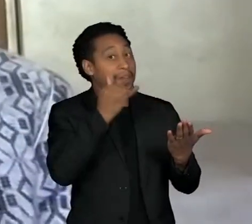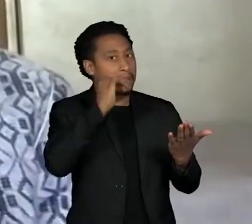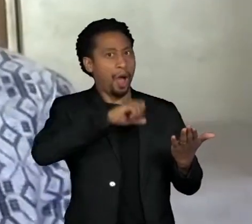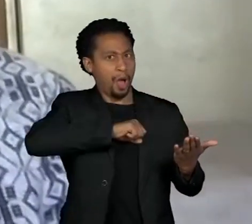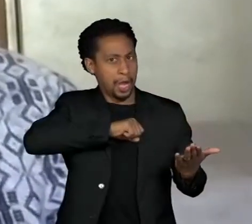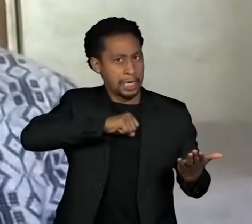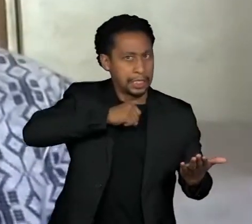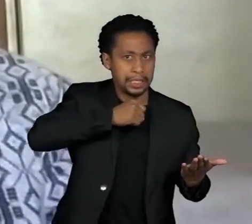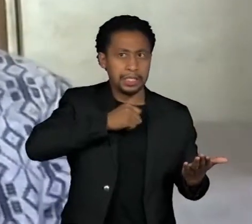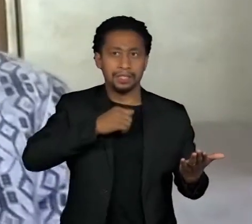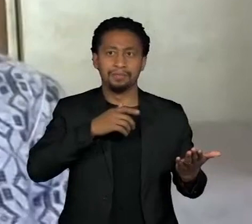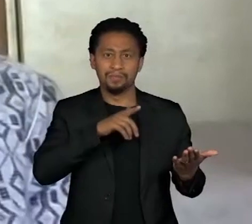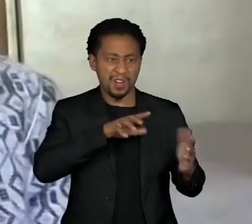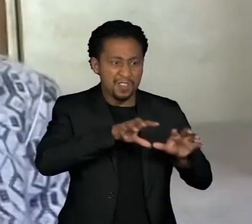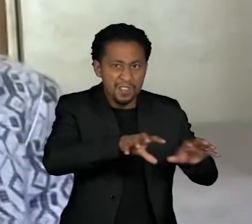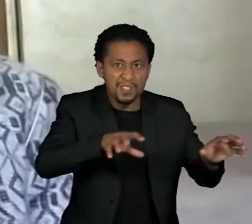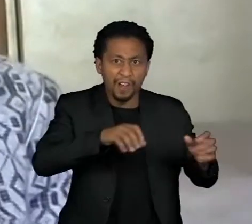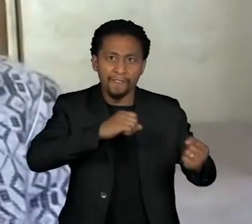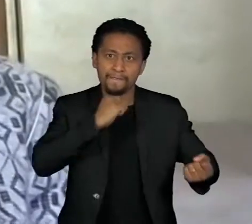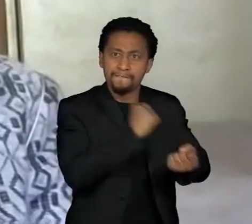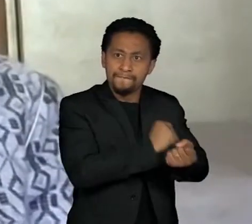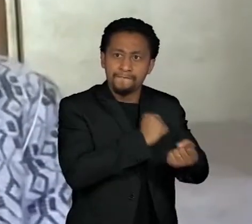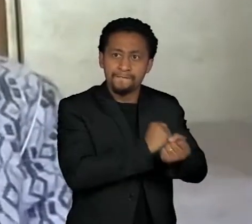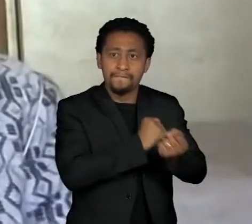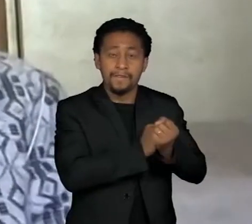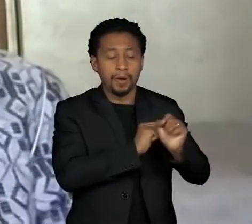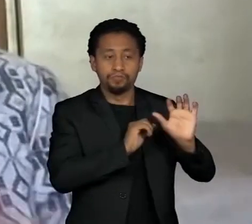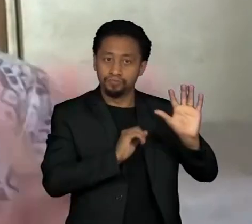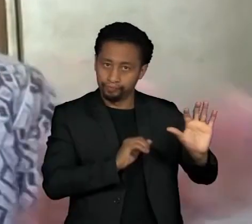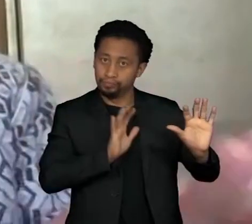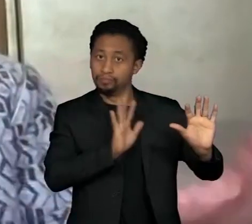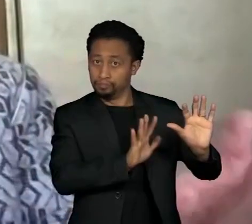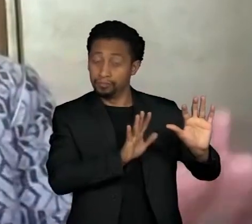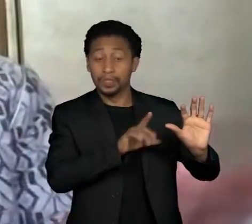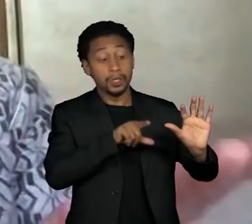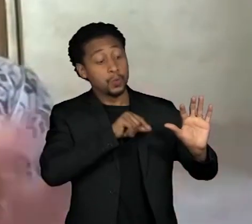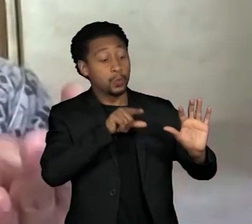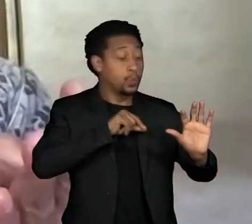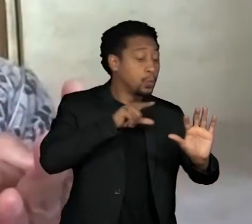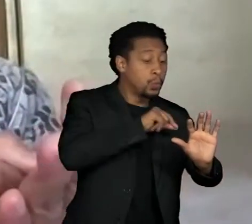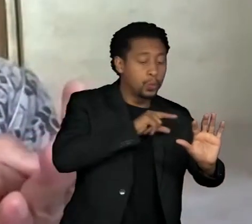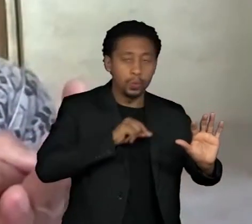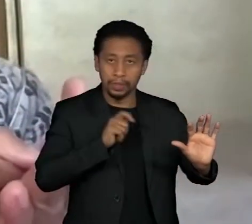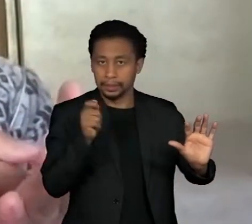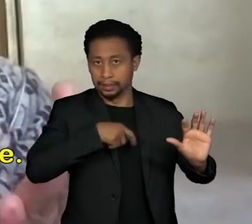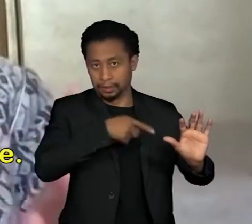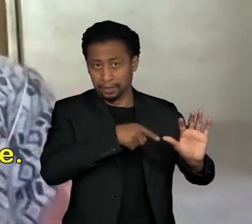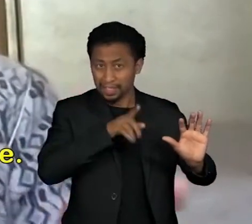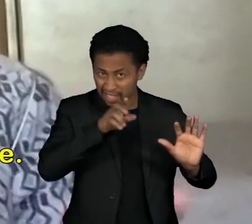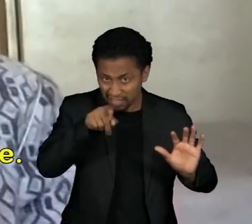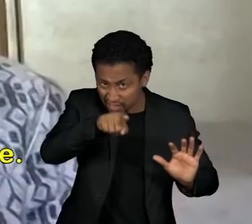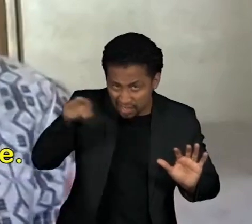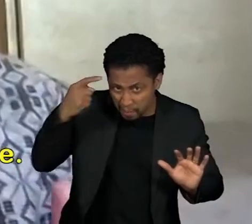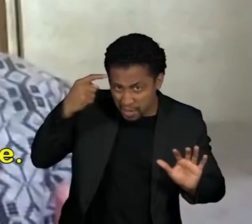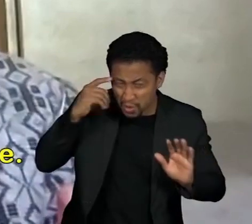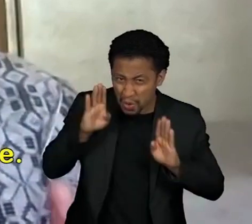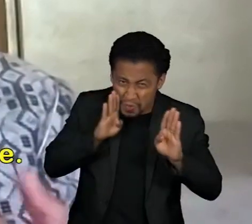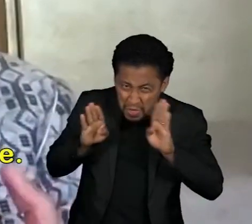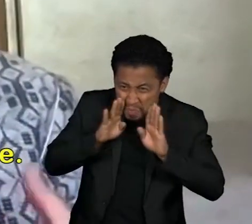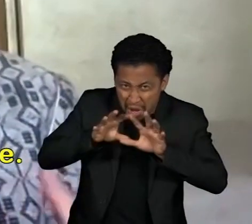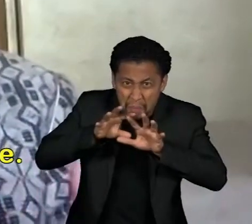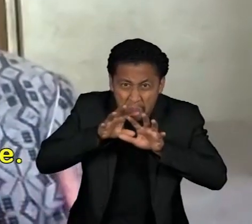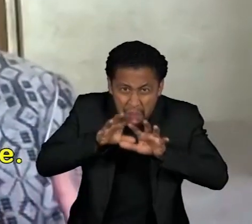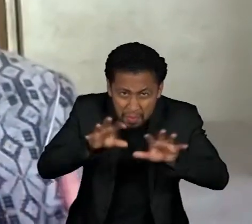the one that is addictive, the one that doesn't give you a choice. If you think of Facebook as a blunt mallet, TikTok is a surgical